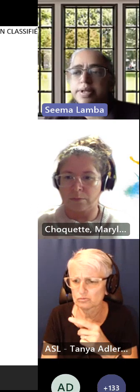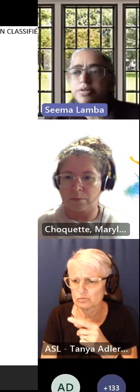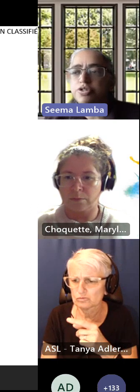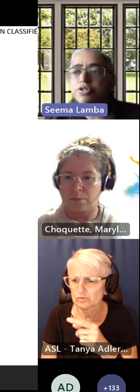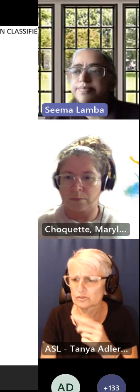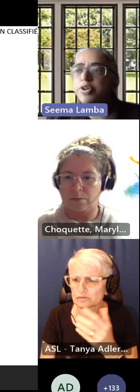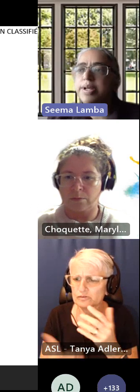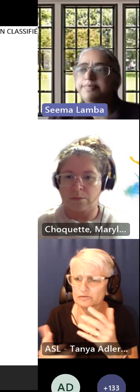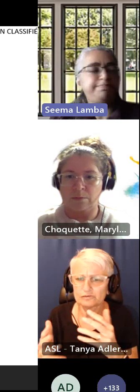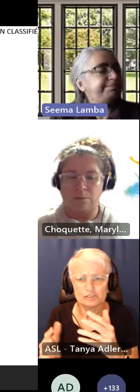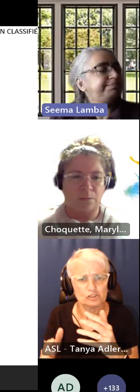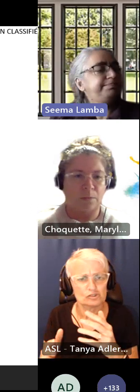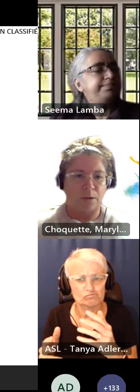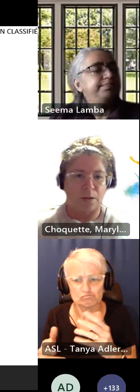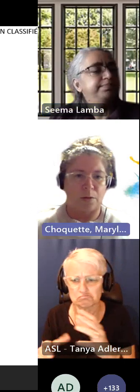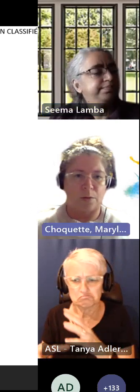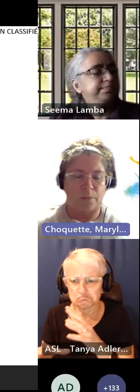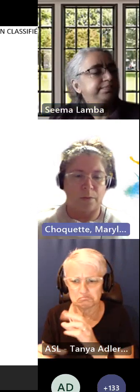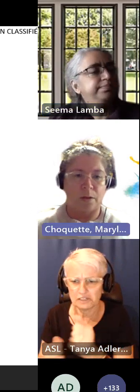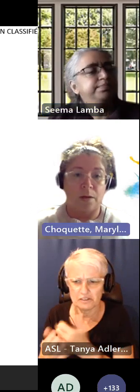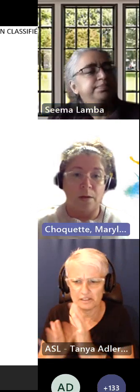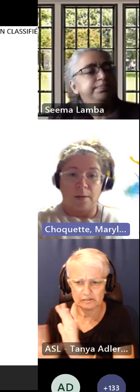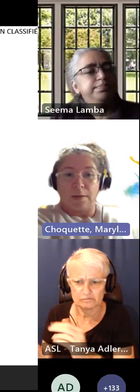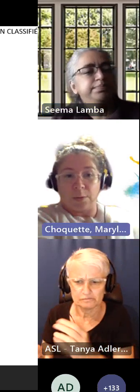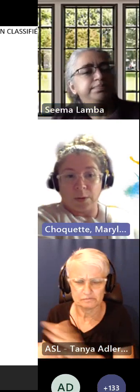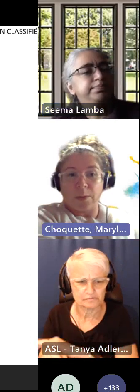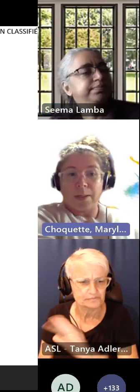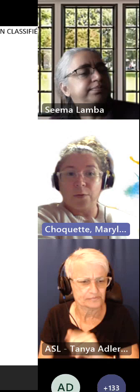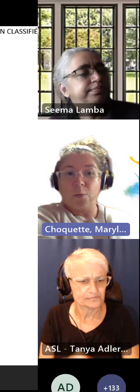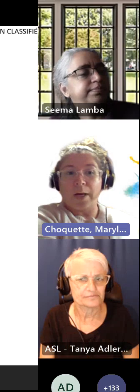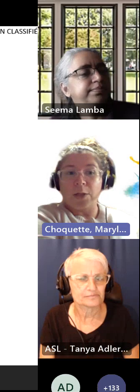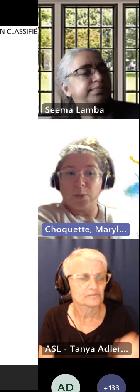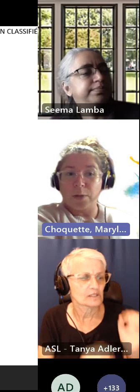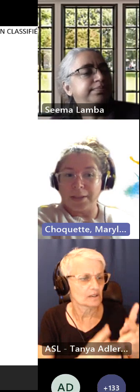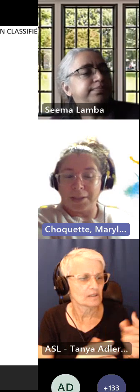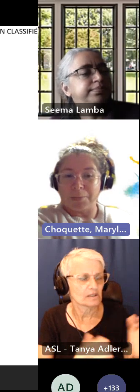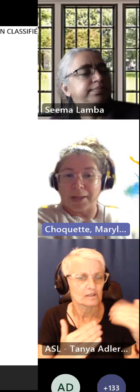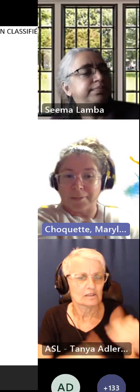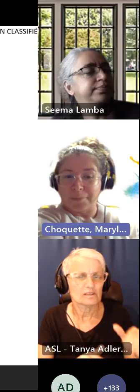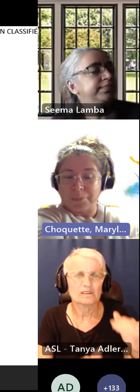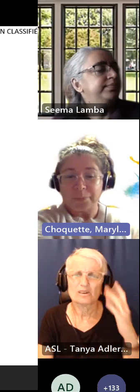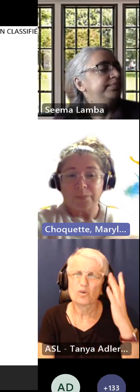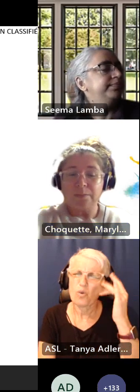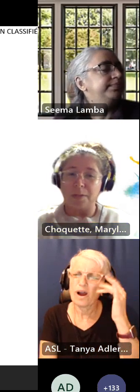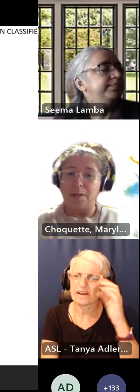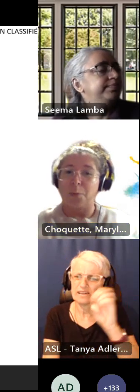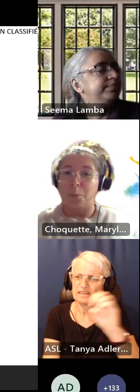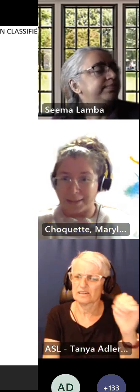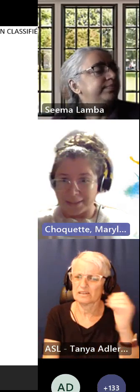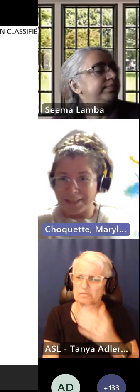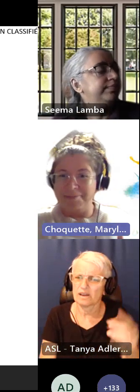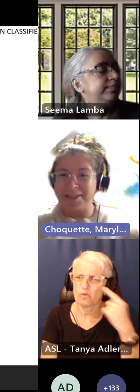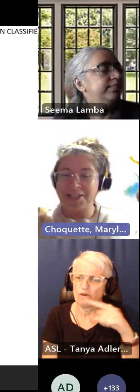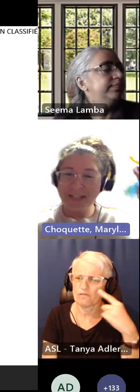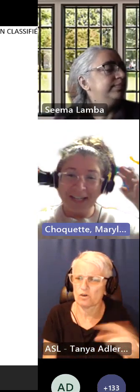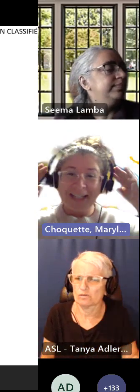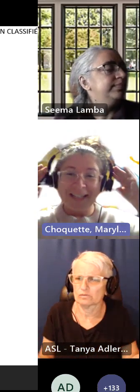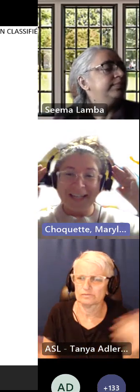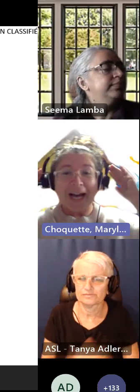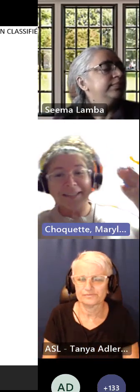you've covered it. Sure. Thank you. Then we come back to why do an EE plan? Well, as